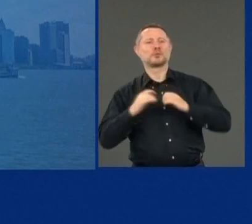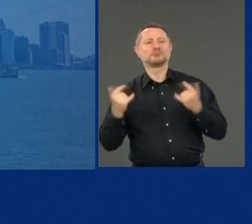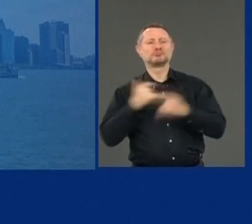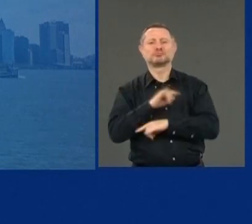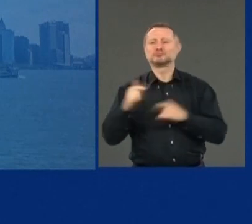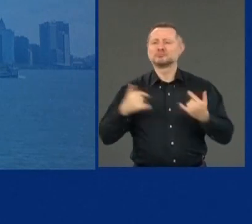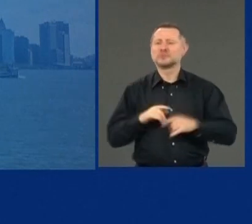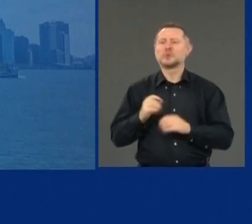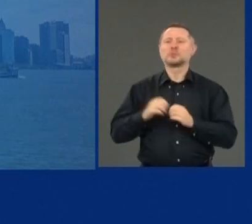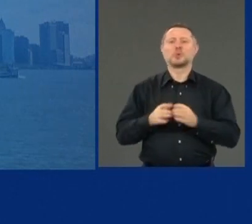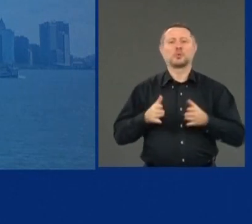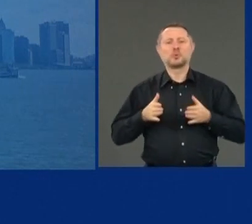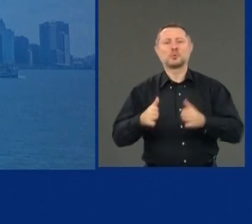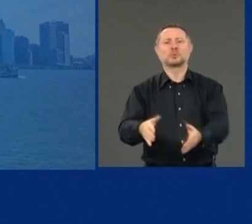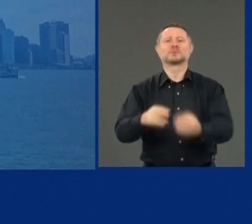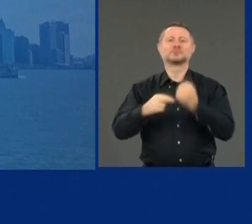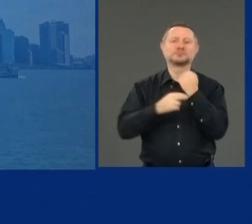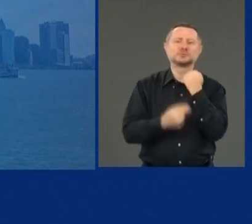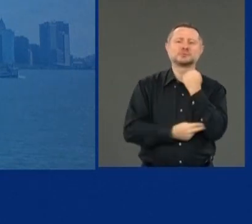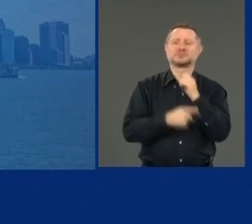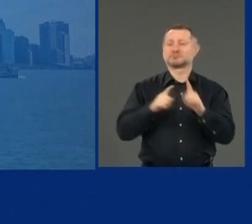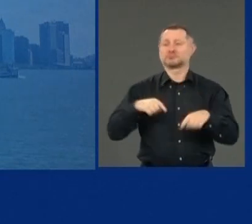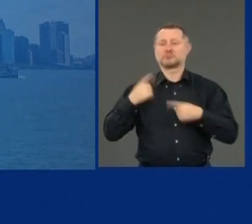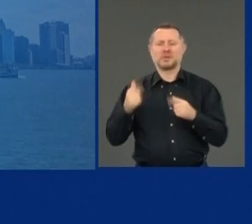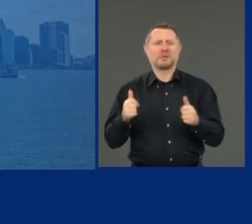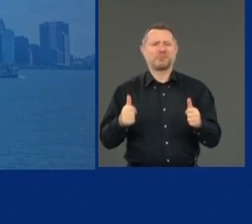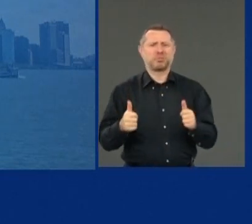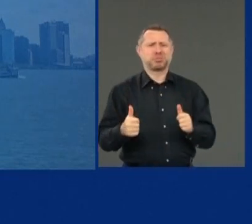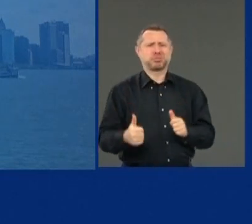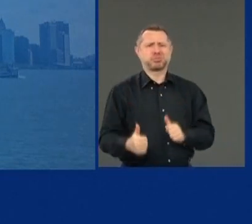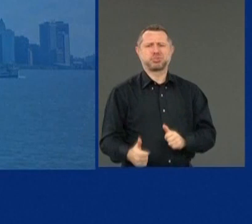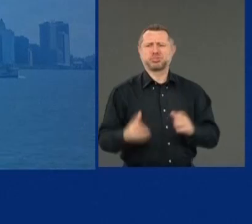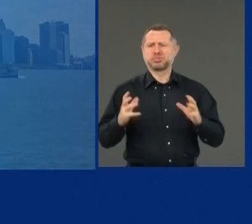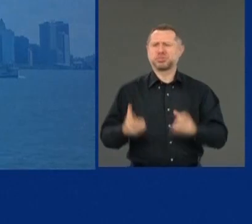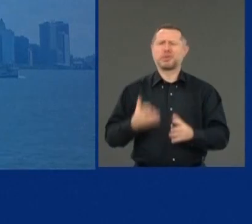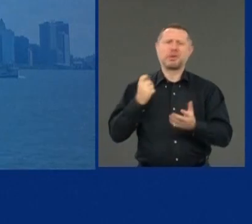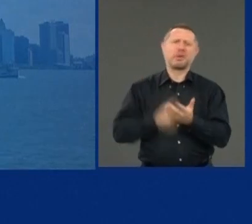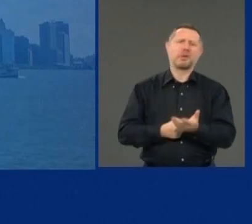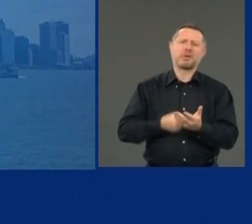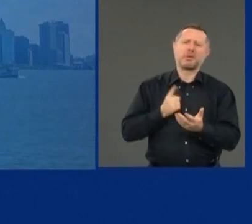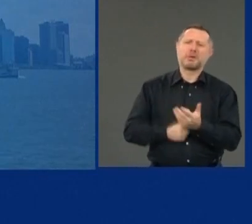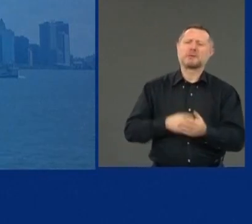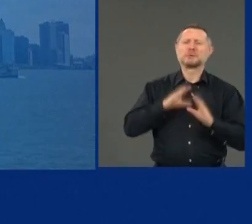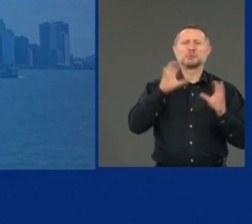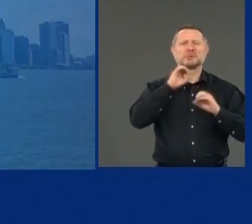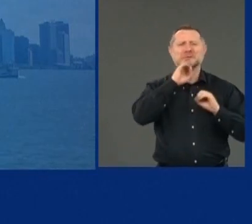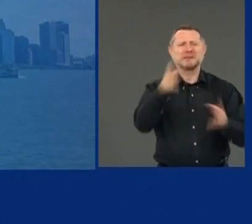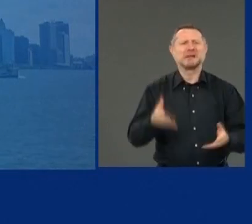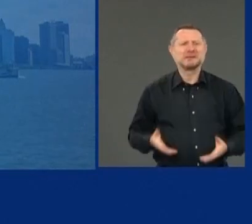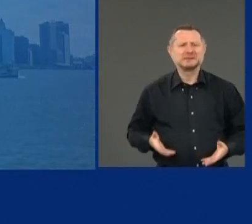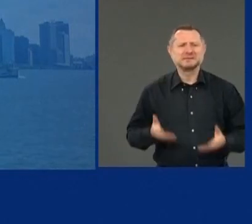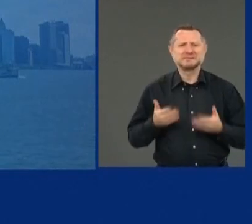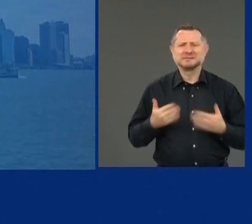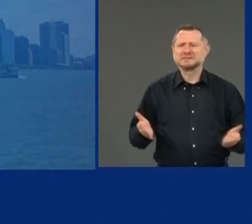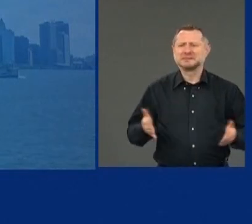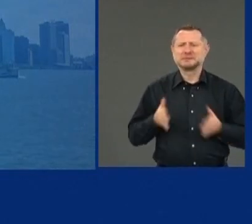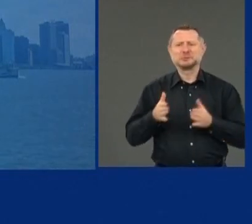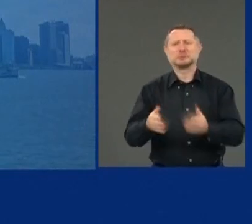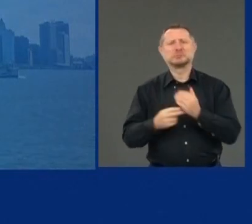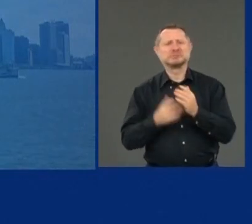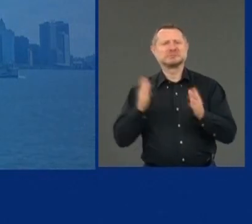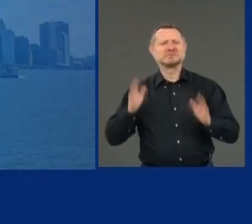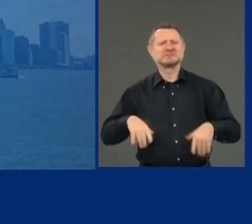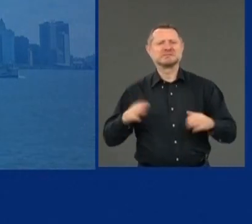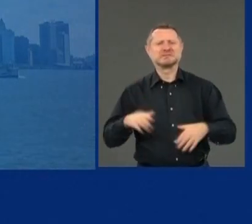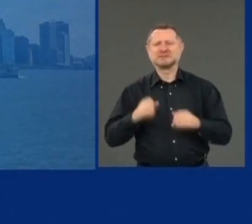roads and bridges that have been failing for so long? Everybody talks about it. Nobody's done a darn thing. How about new technology for